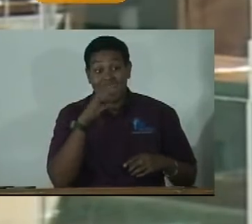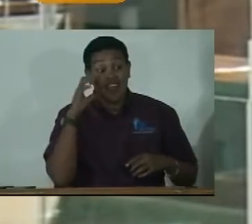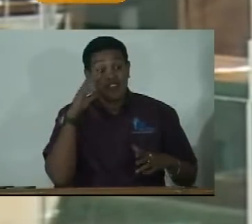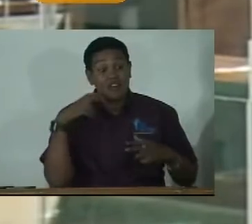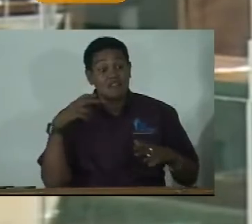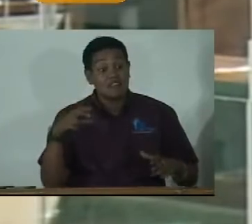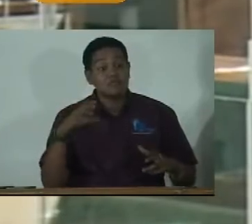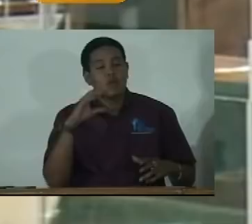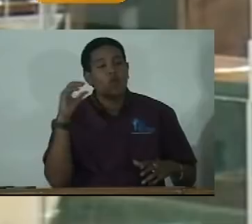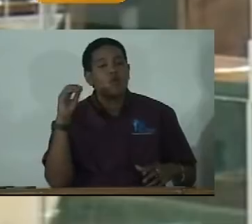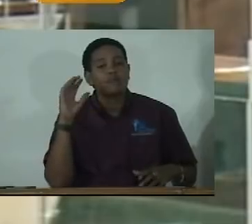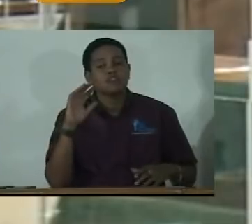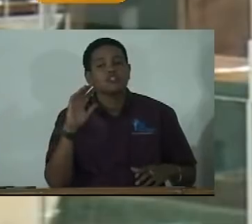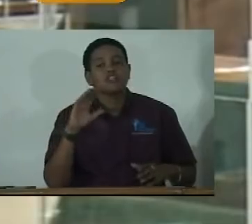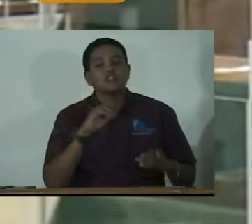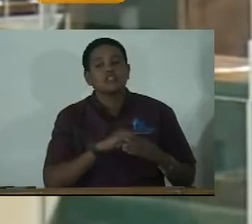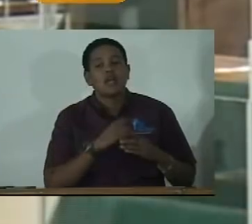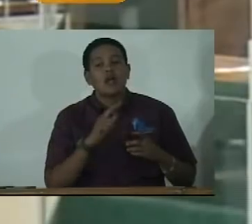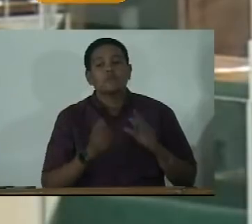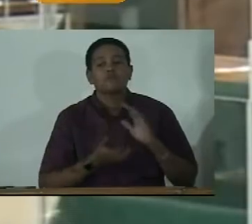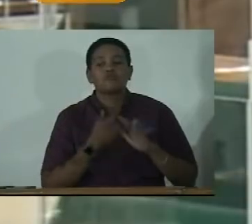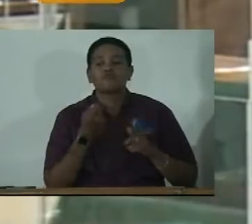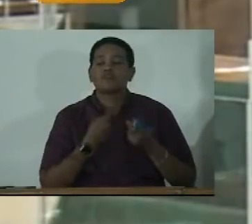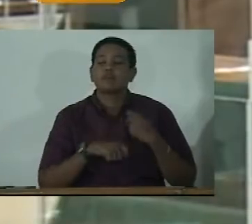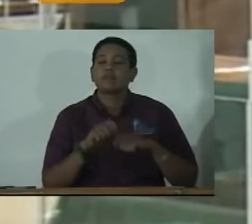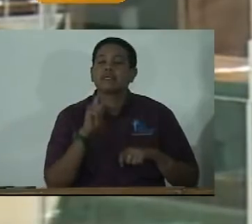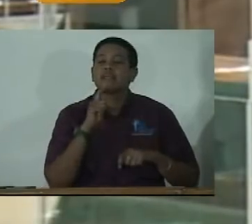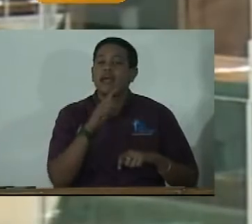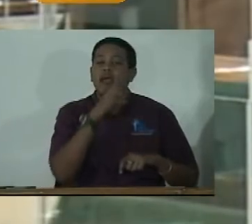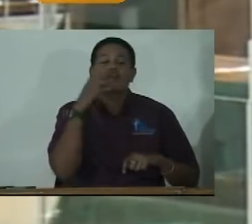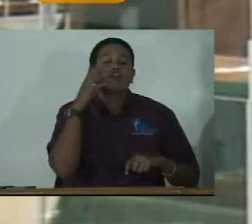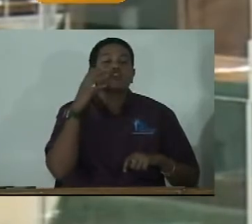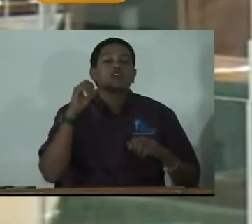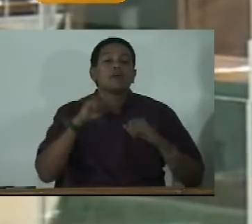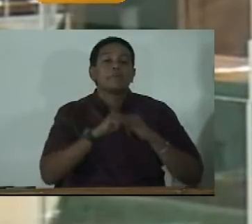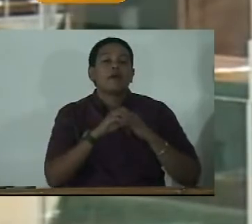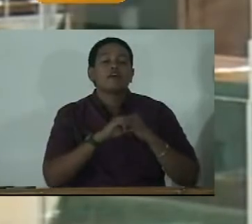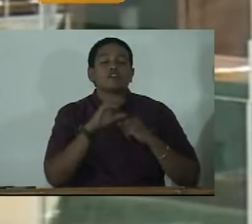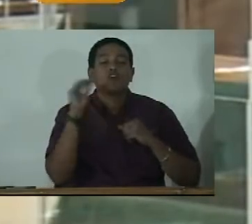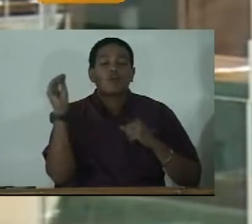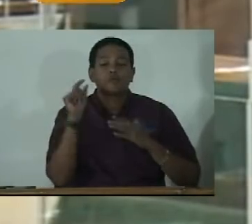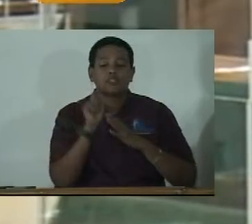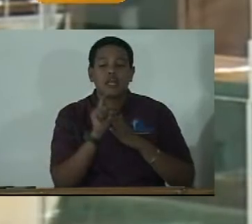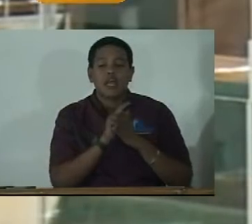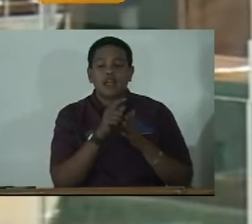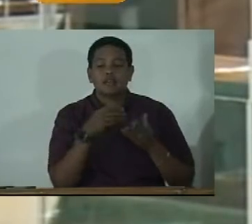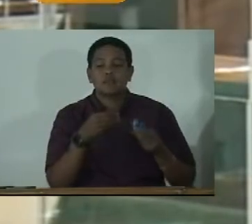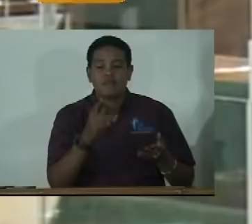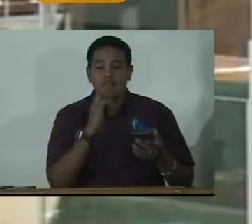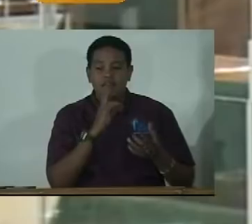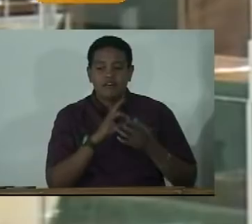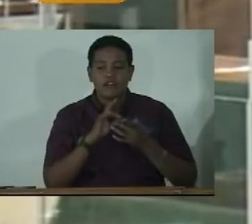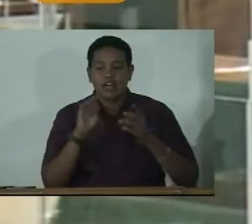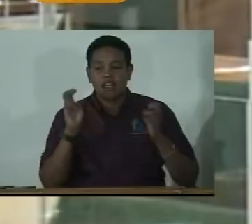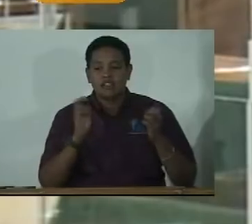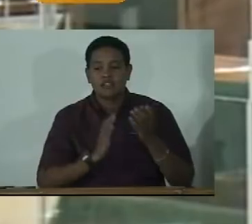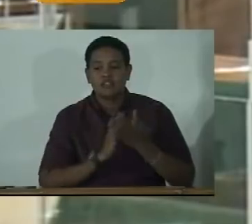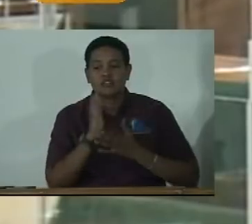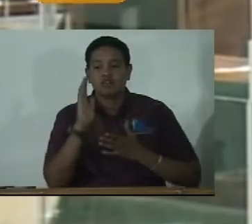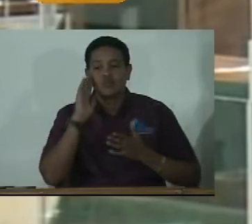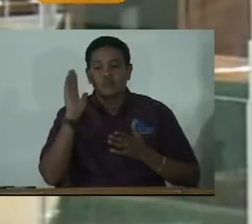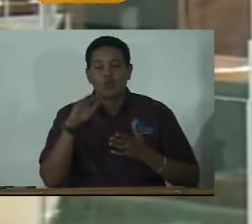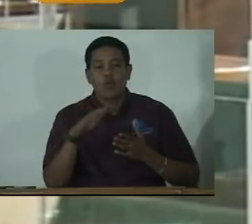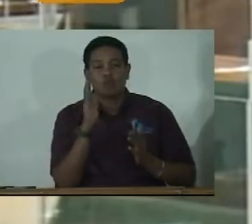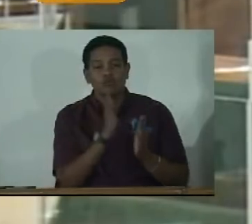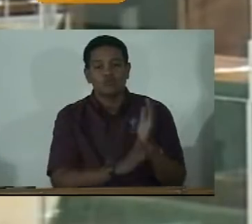Corporation, to repeal the Agricultural Marketing Corporation Act, and to provide for connecting matters, and to take it through all its